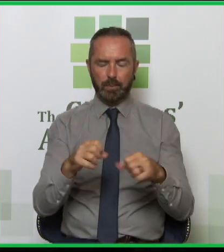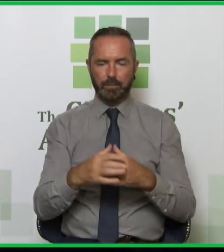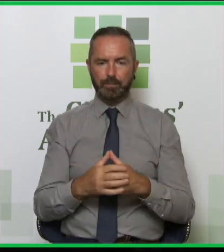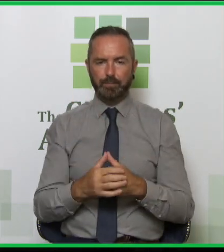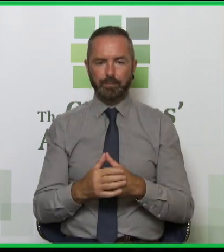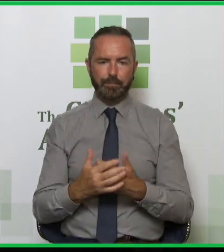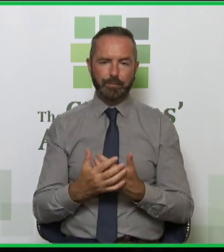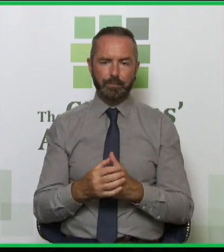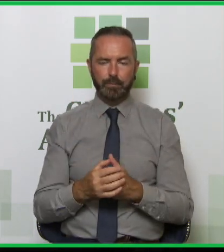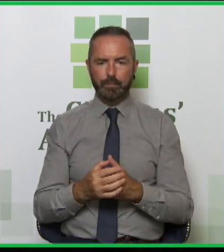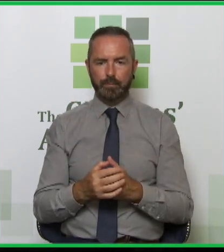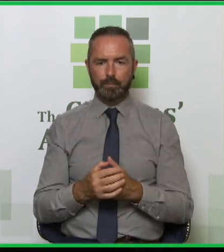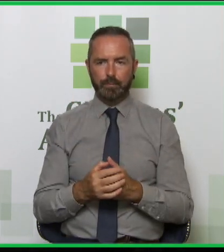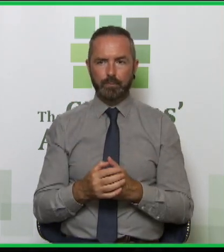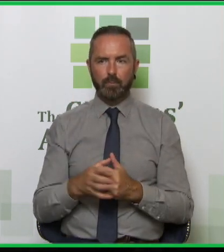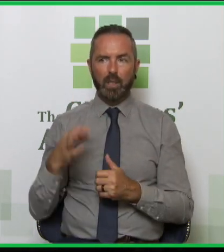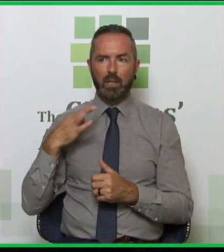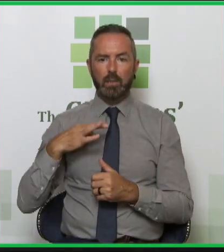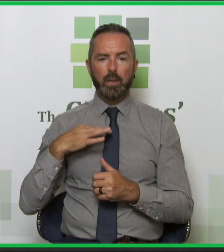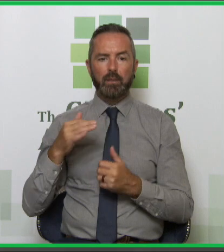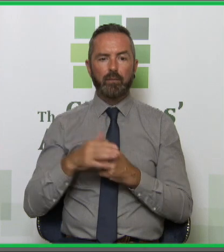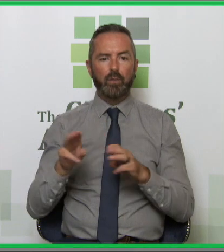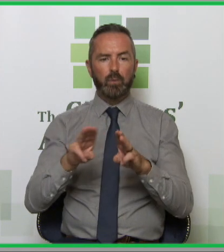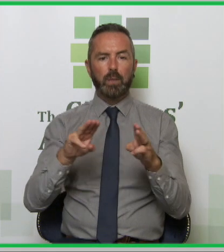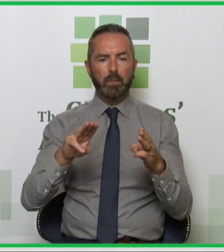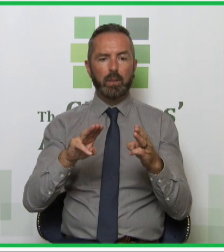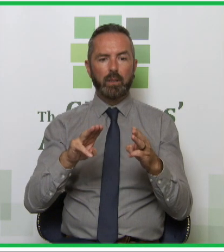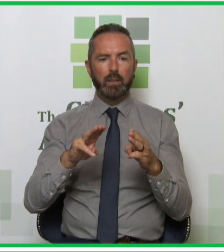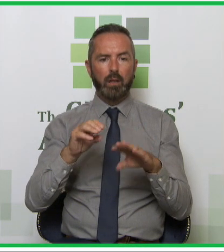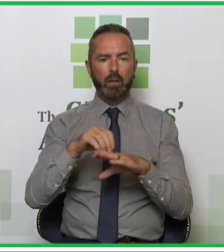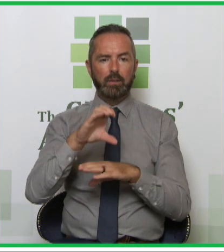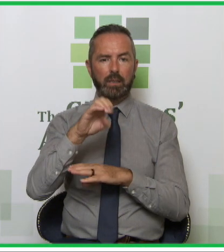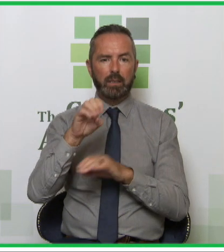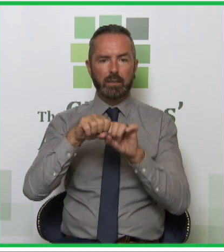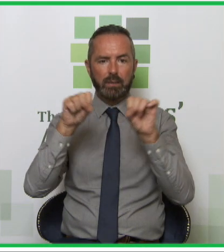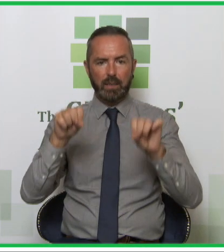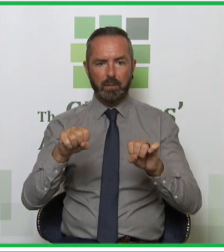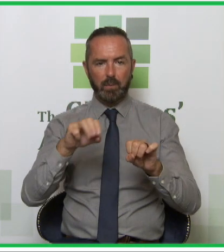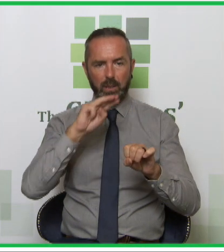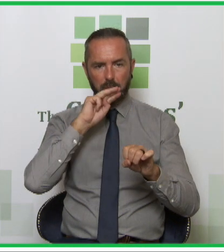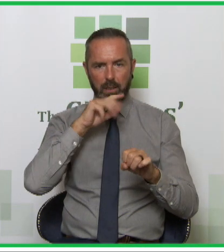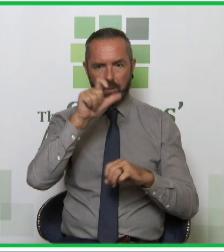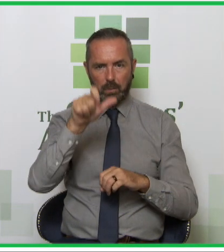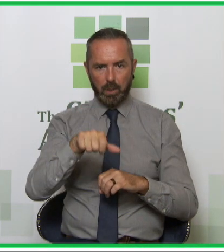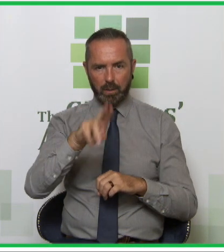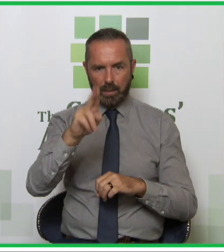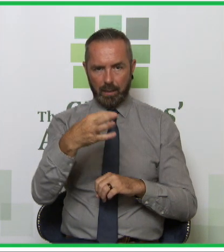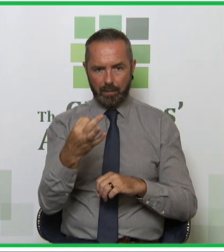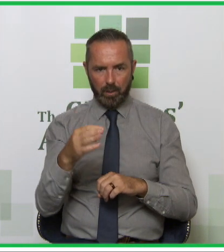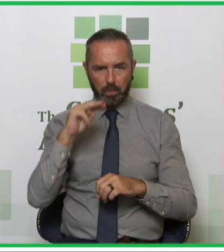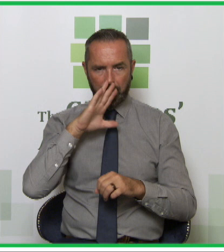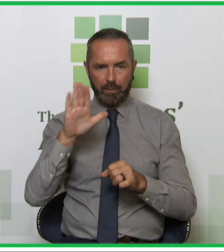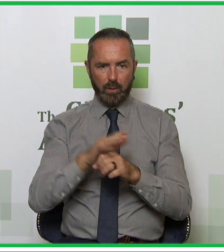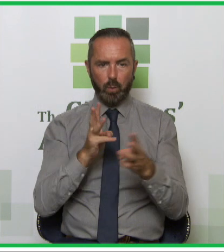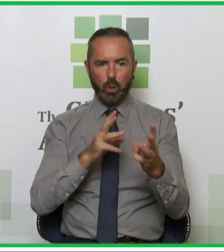suppose the benefits for people participating in CE are many. They allow somebody to undertake and gain meaningful work experience